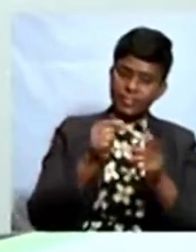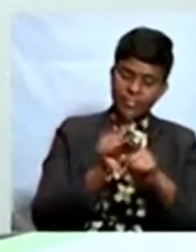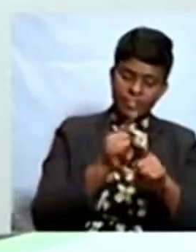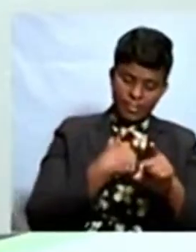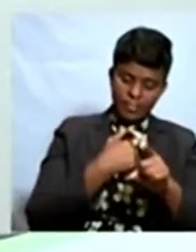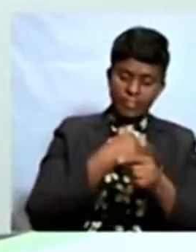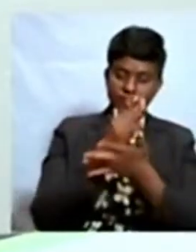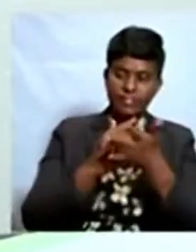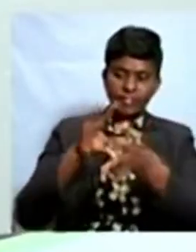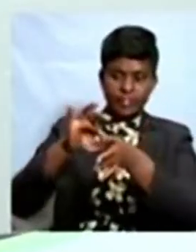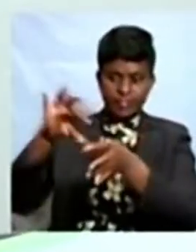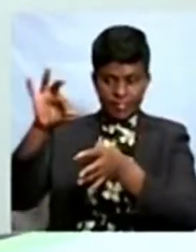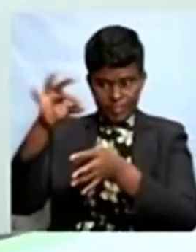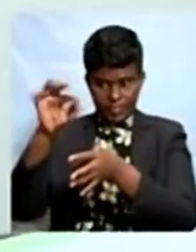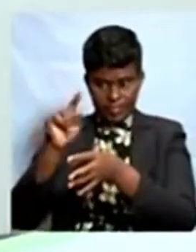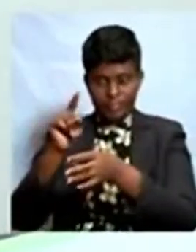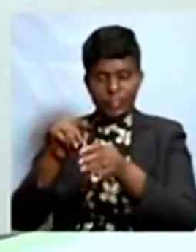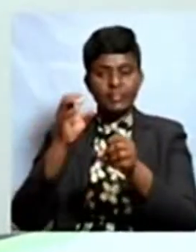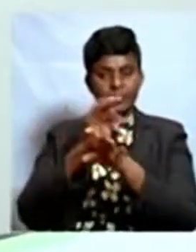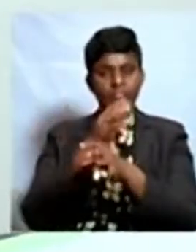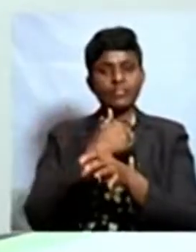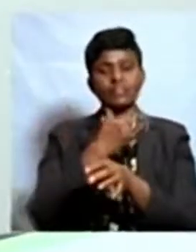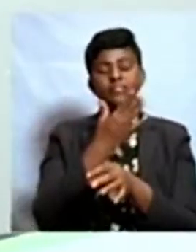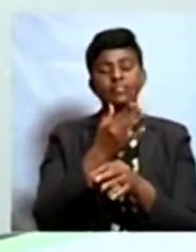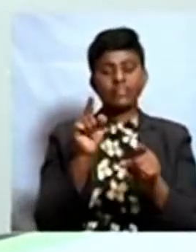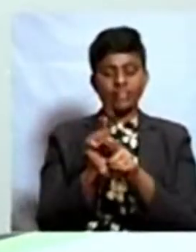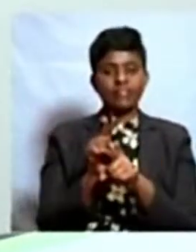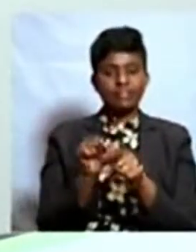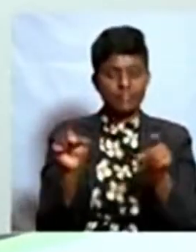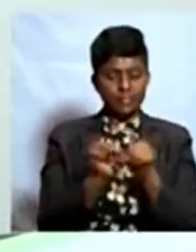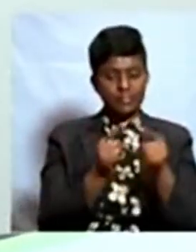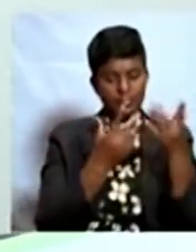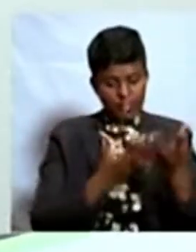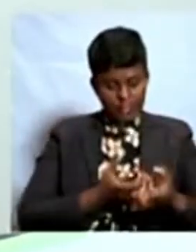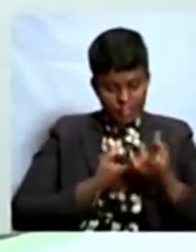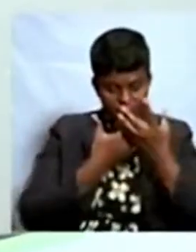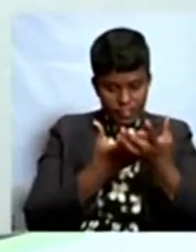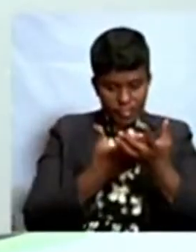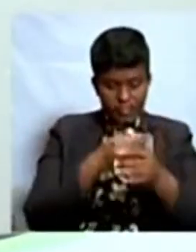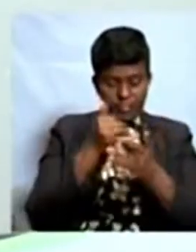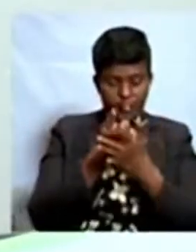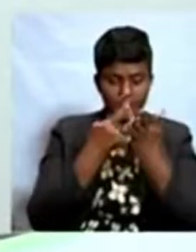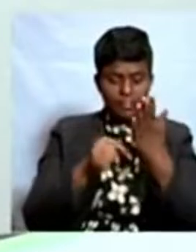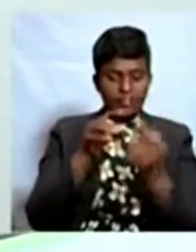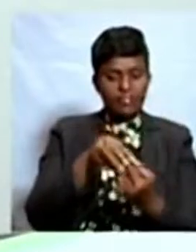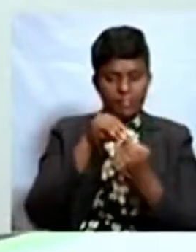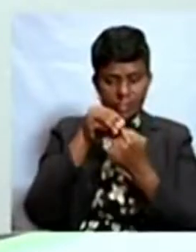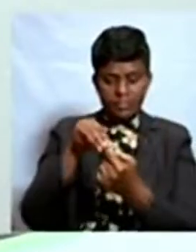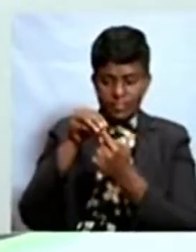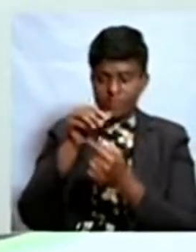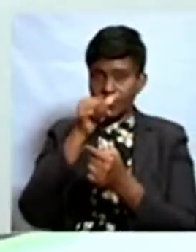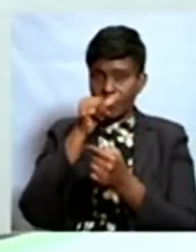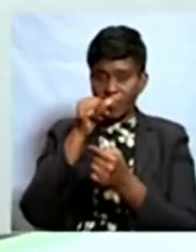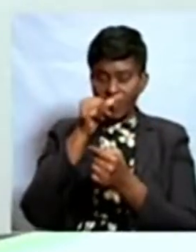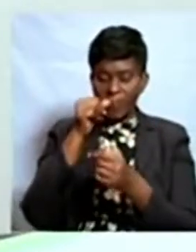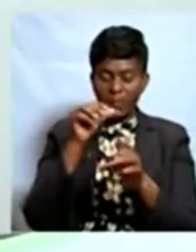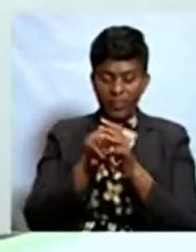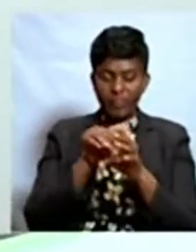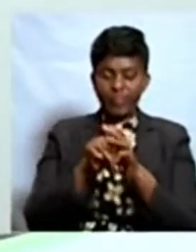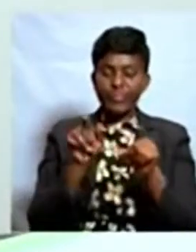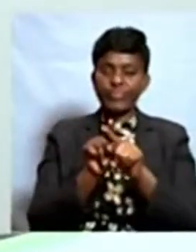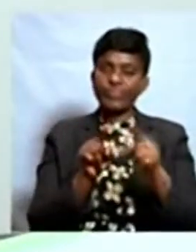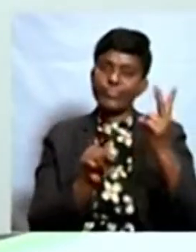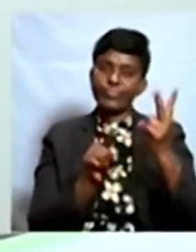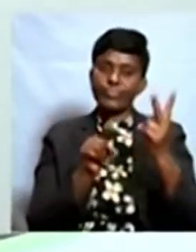some stakeholder engagement already to bring out the specific parts of the two acts that